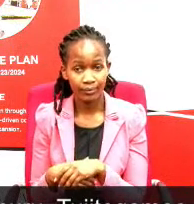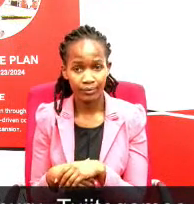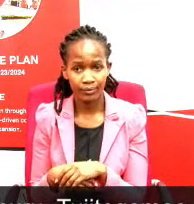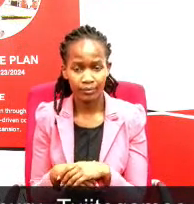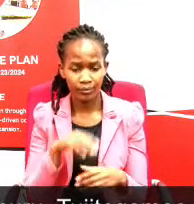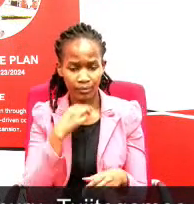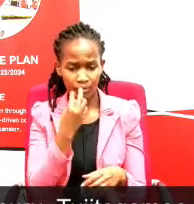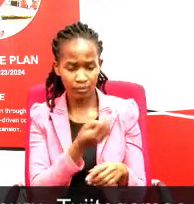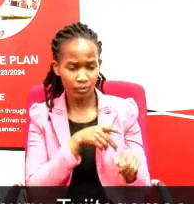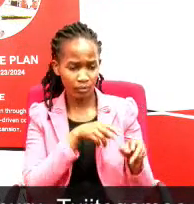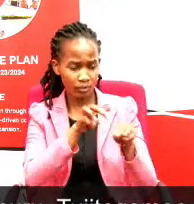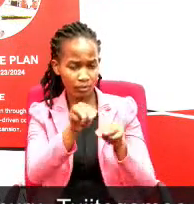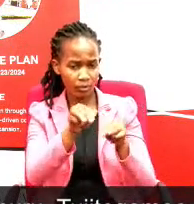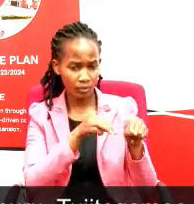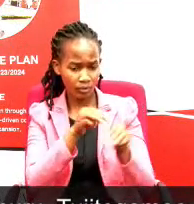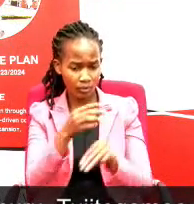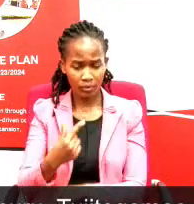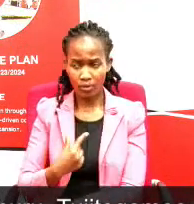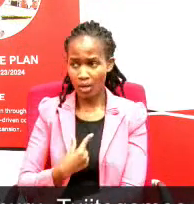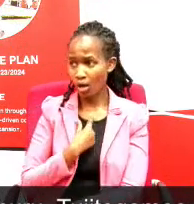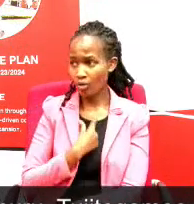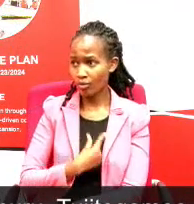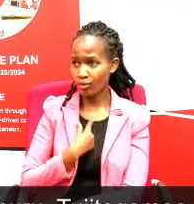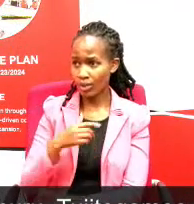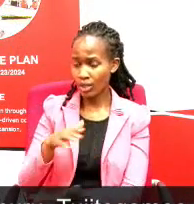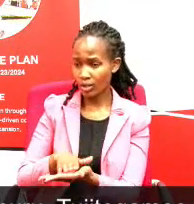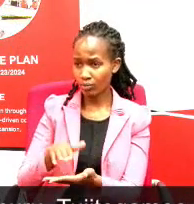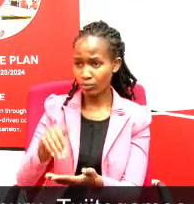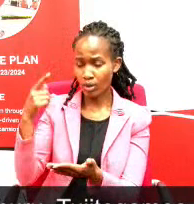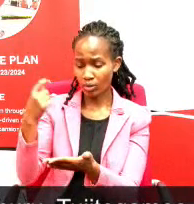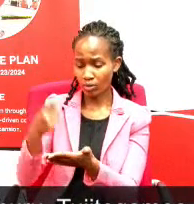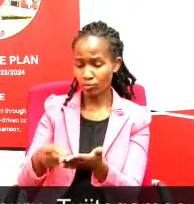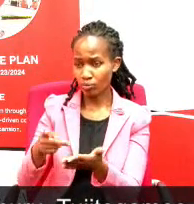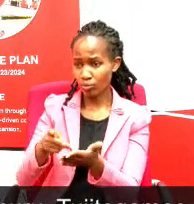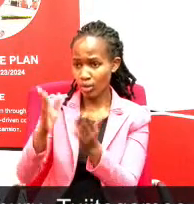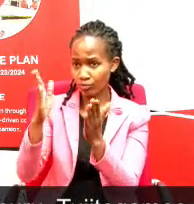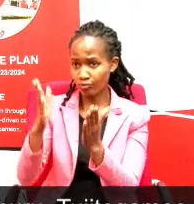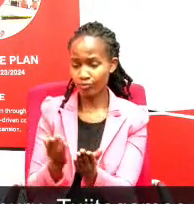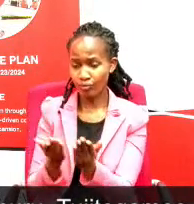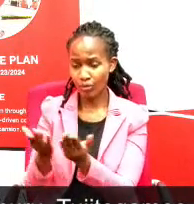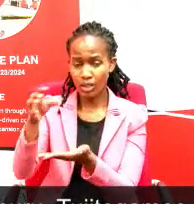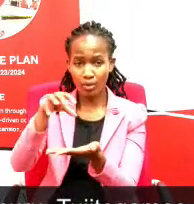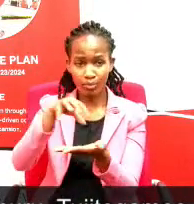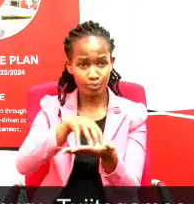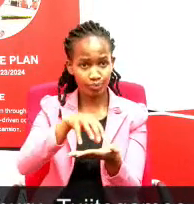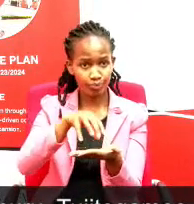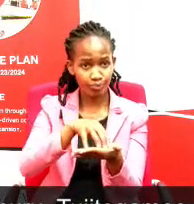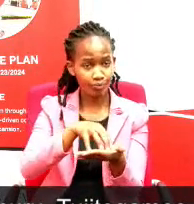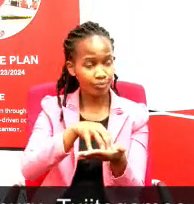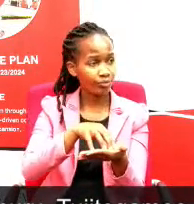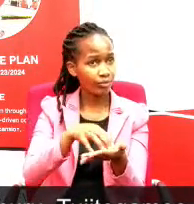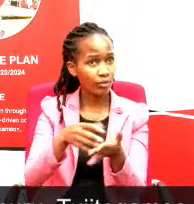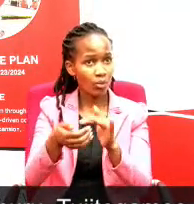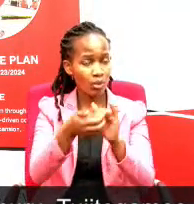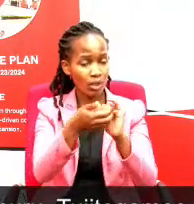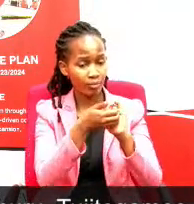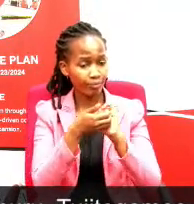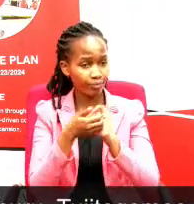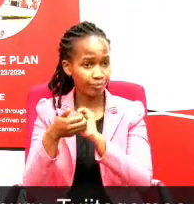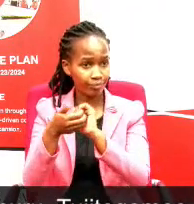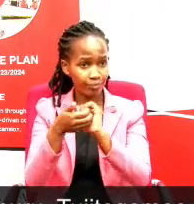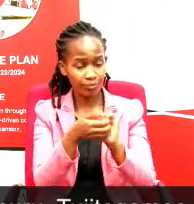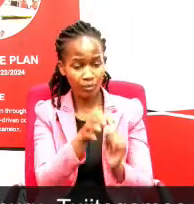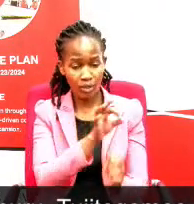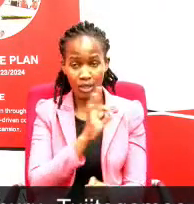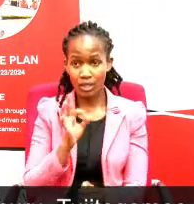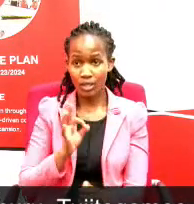We managed to visit most of the taxpayer service stations. We engaged staff